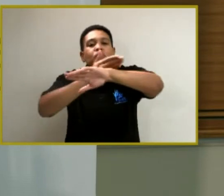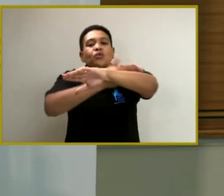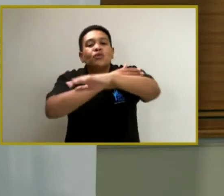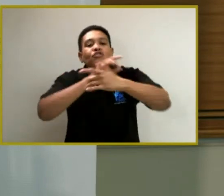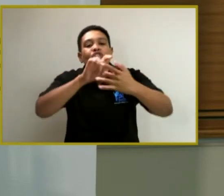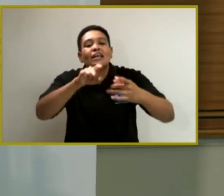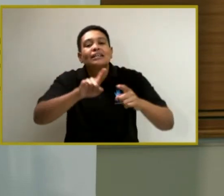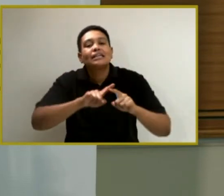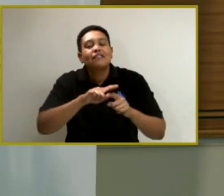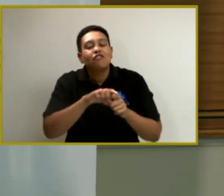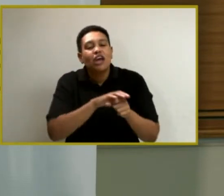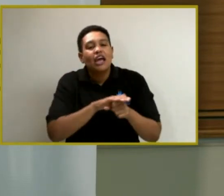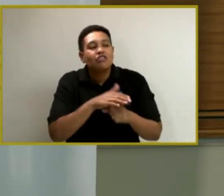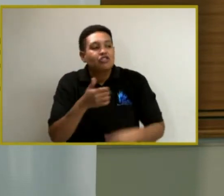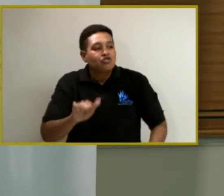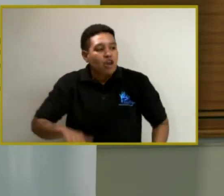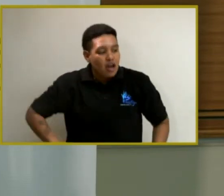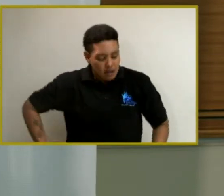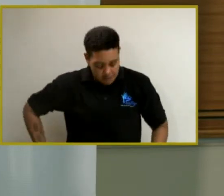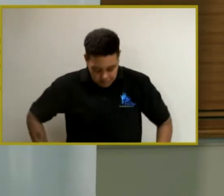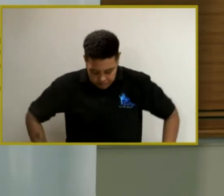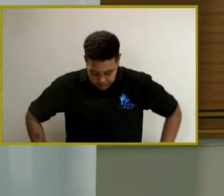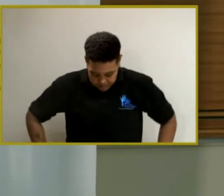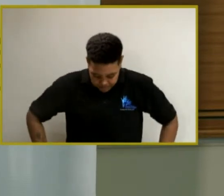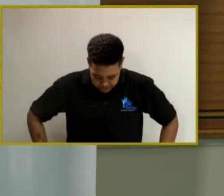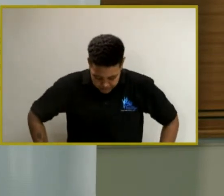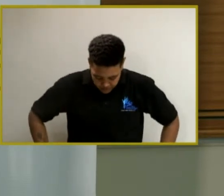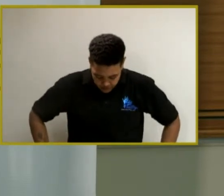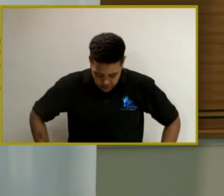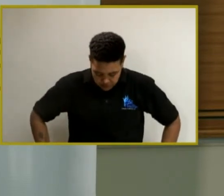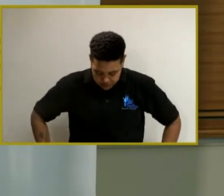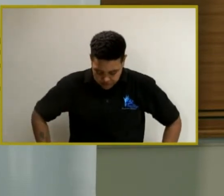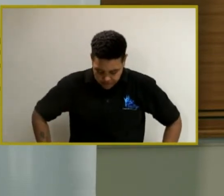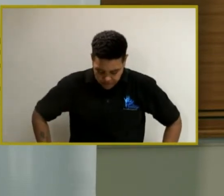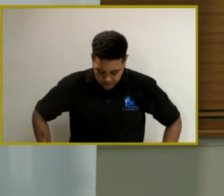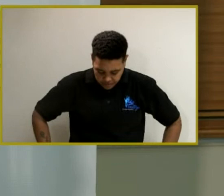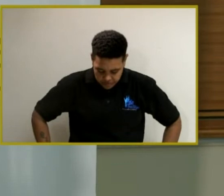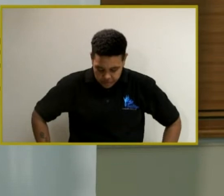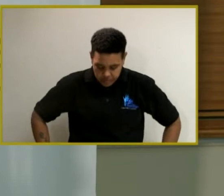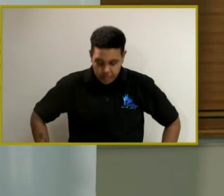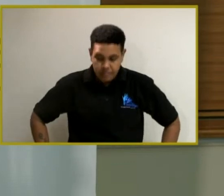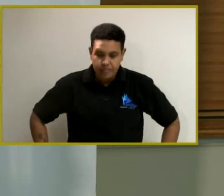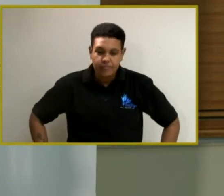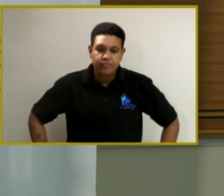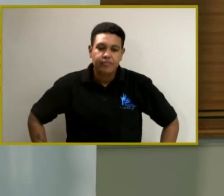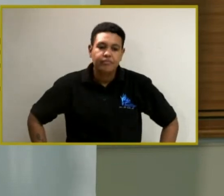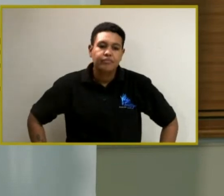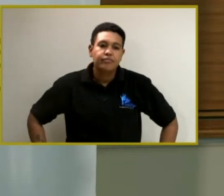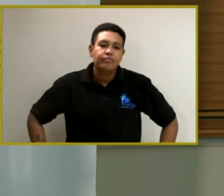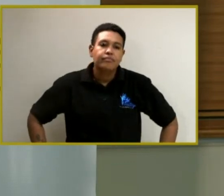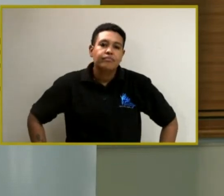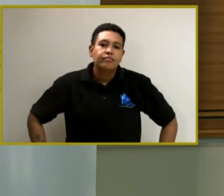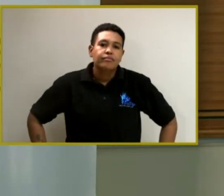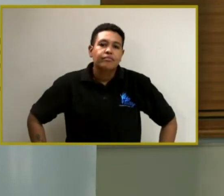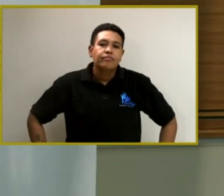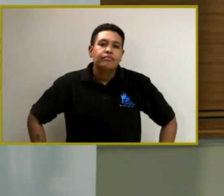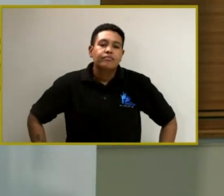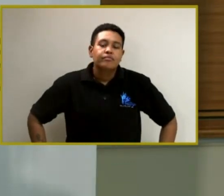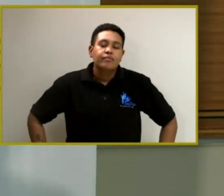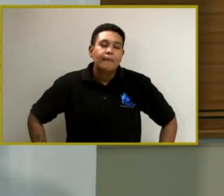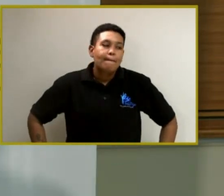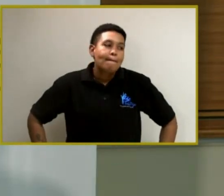different areas. In terms of the plans, so certainly we would